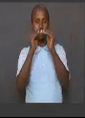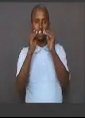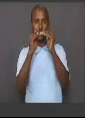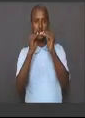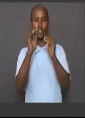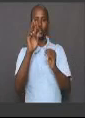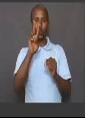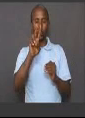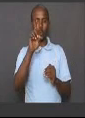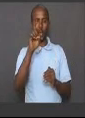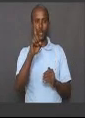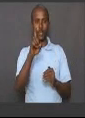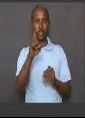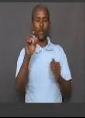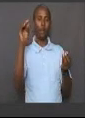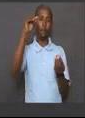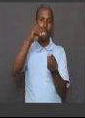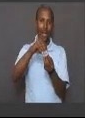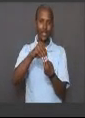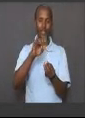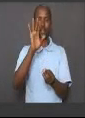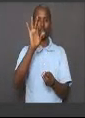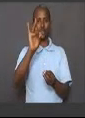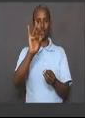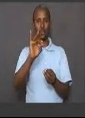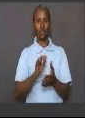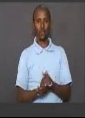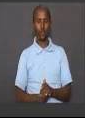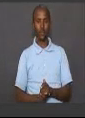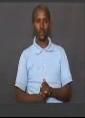equals 2x plus 8.